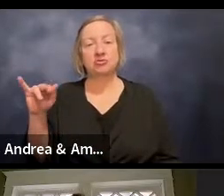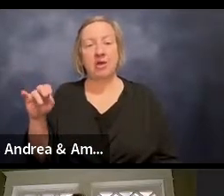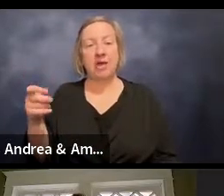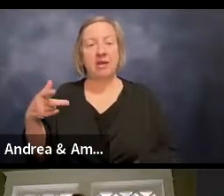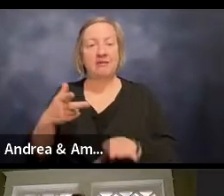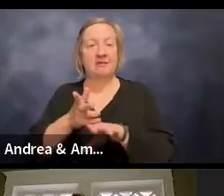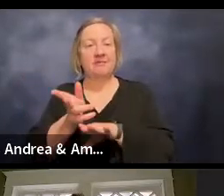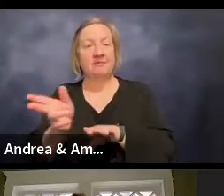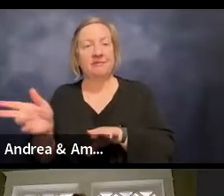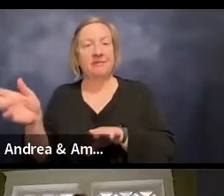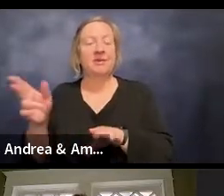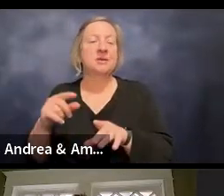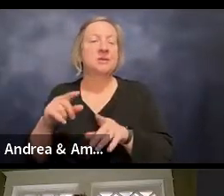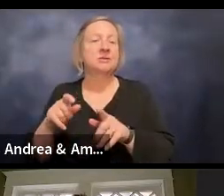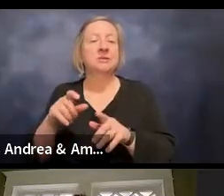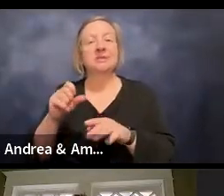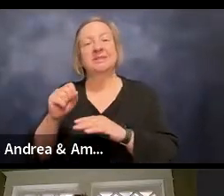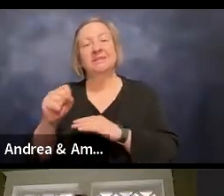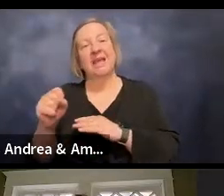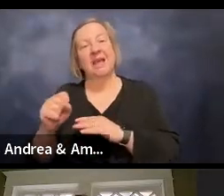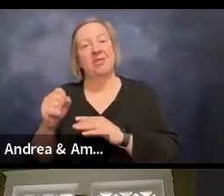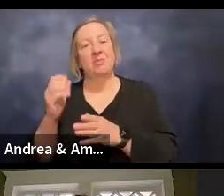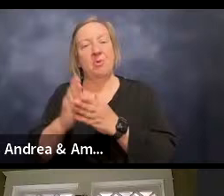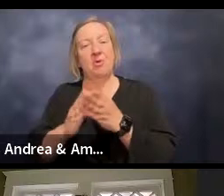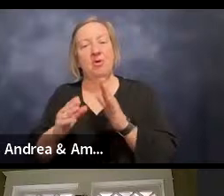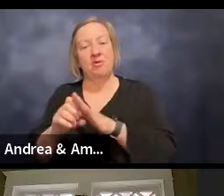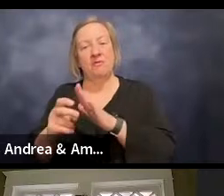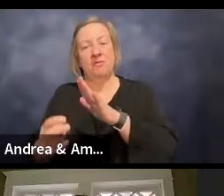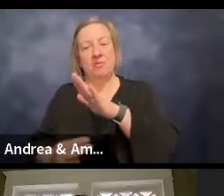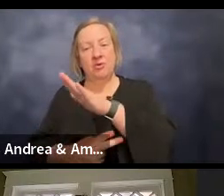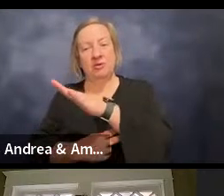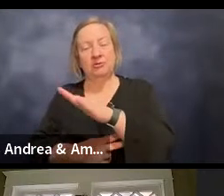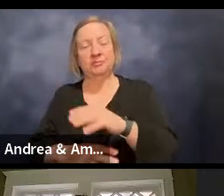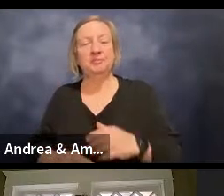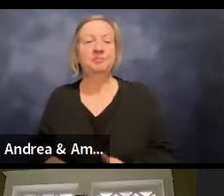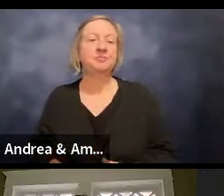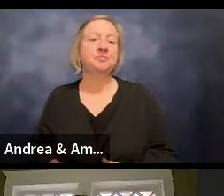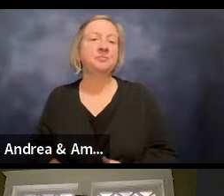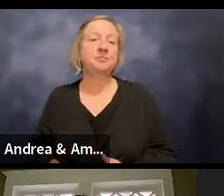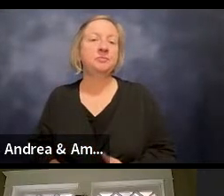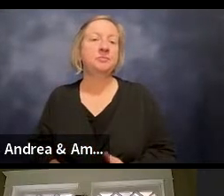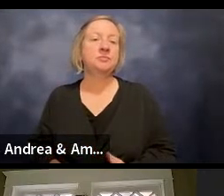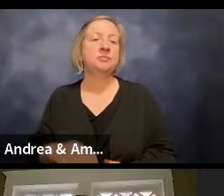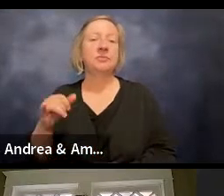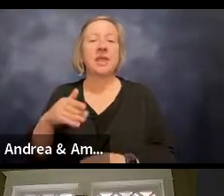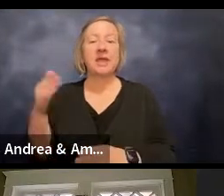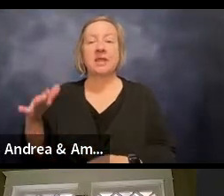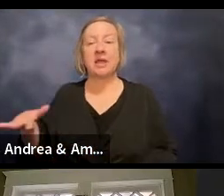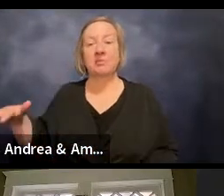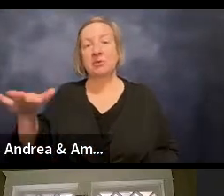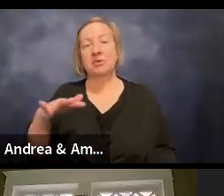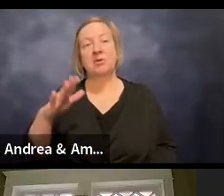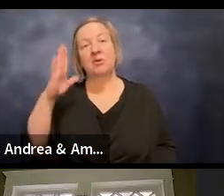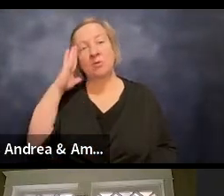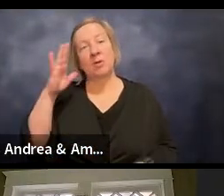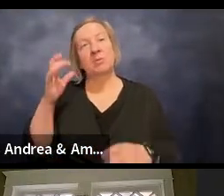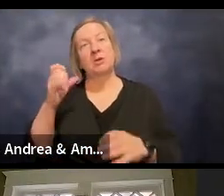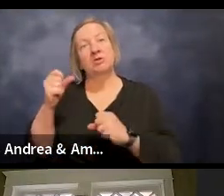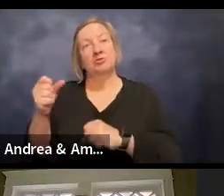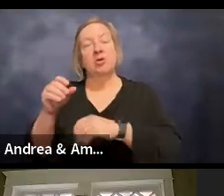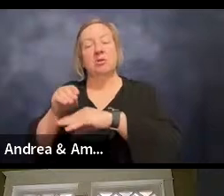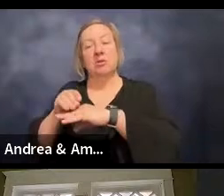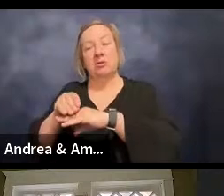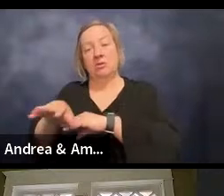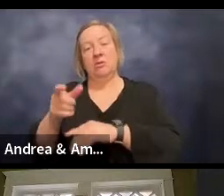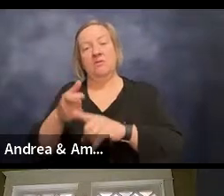directly at the south end of the bridge, and a neighborhood that will be strongly affected by both